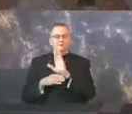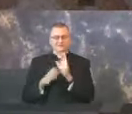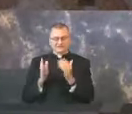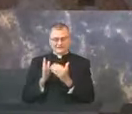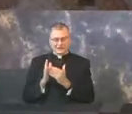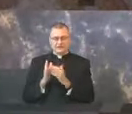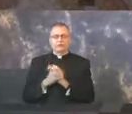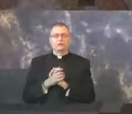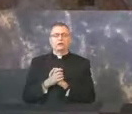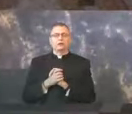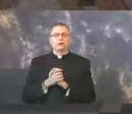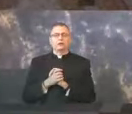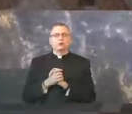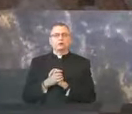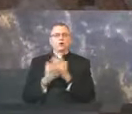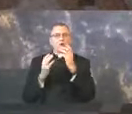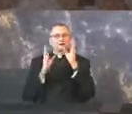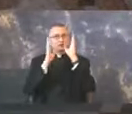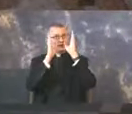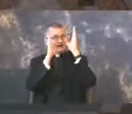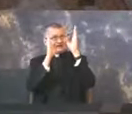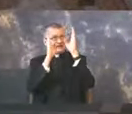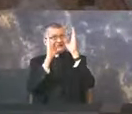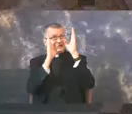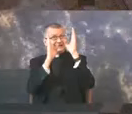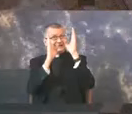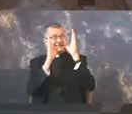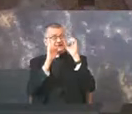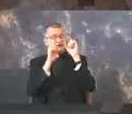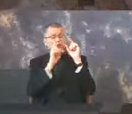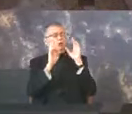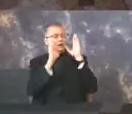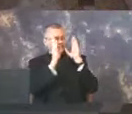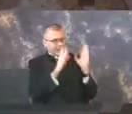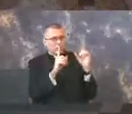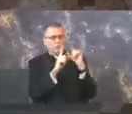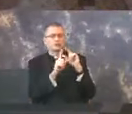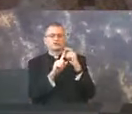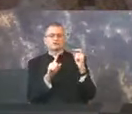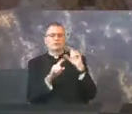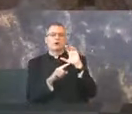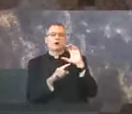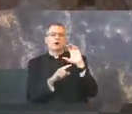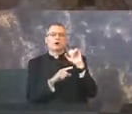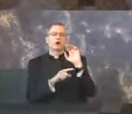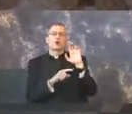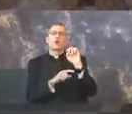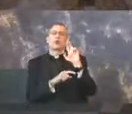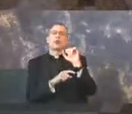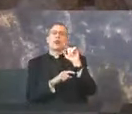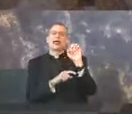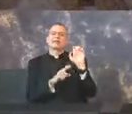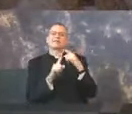we should hear and heed the words of Cardinal Mark Ouellette, the prefect of the Congregation for Bishops. He wrote this: